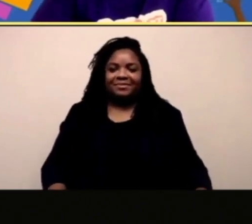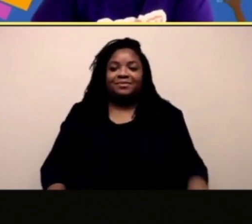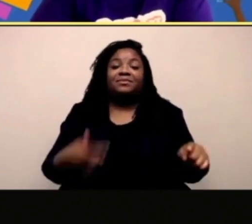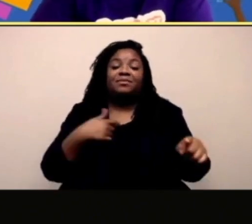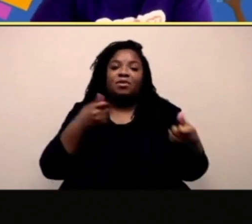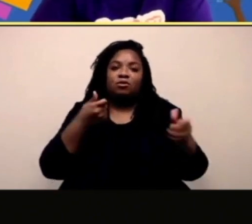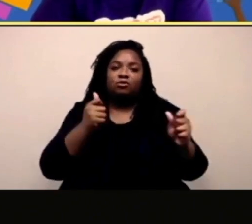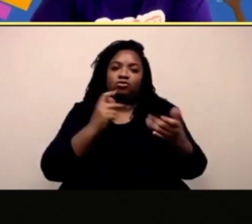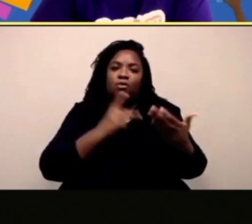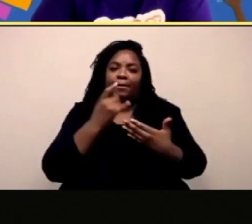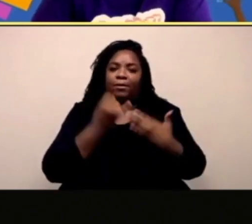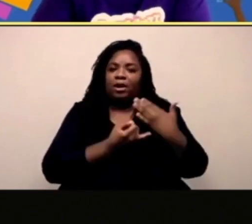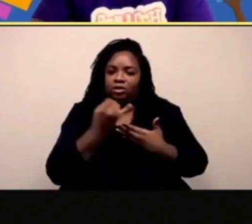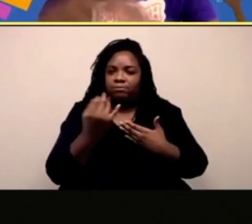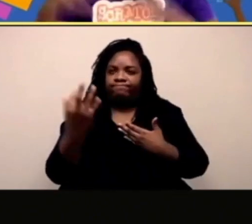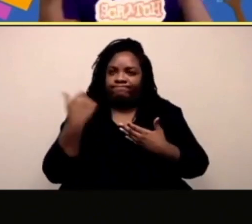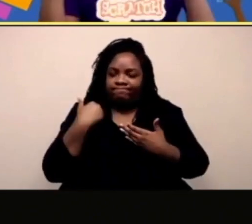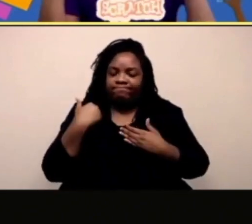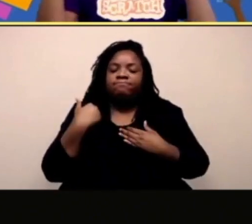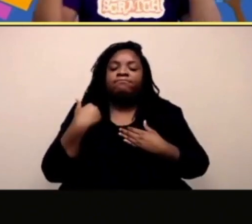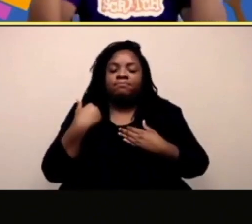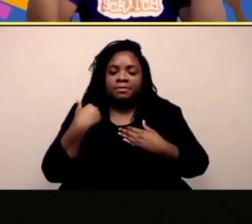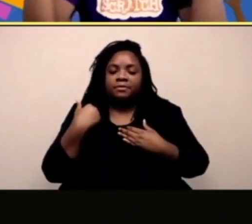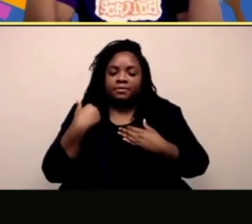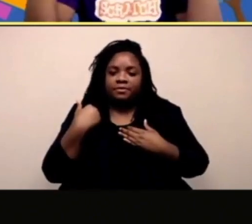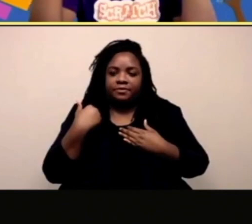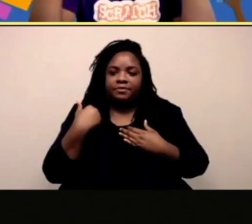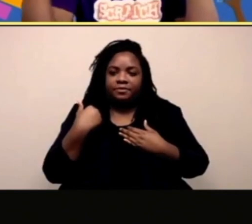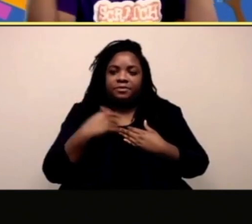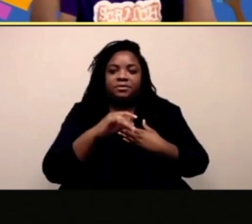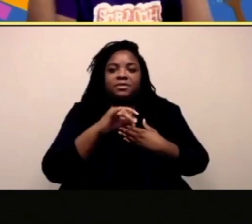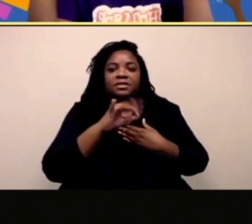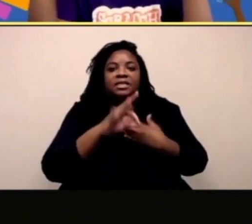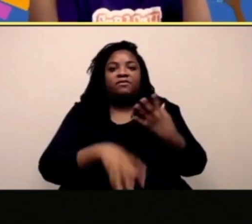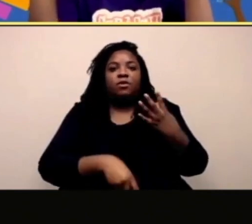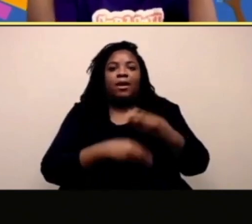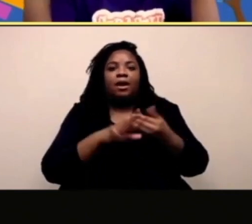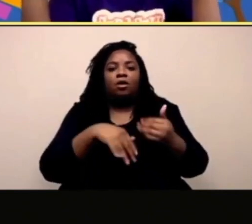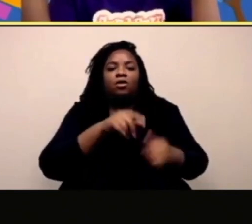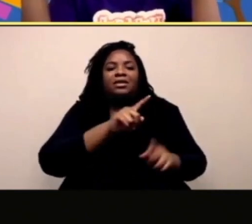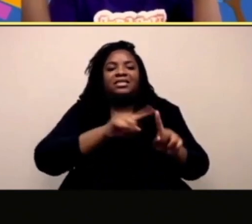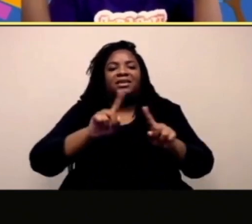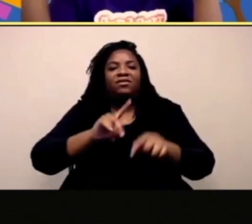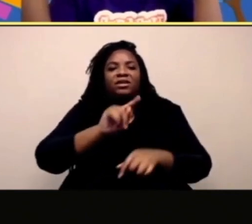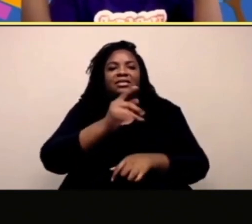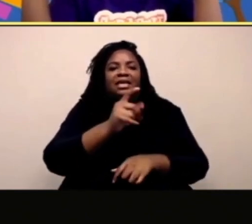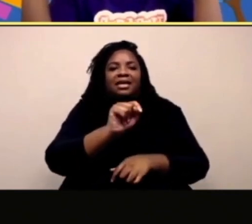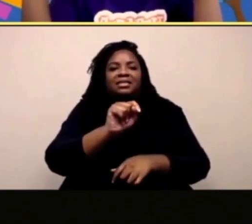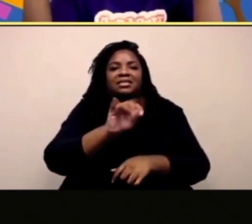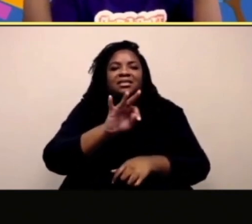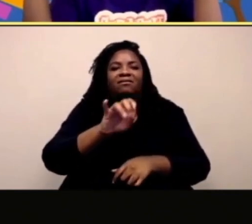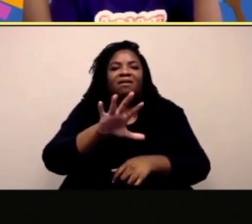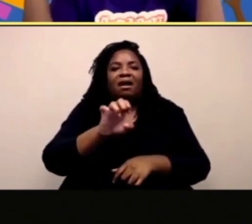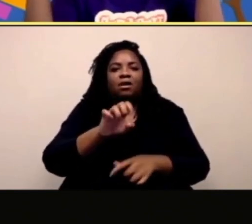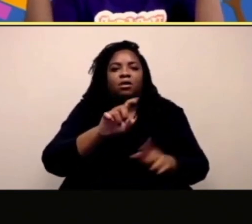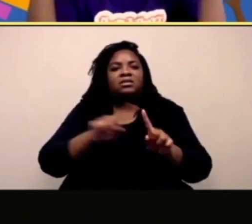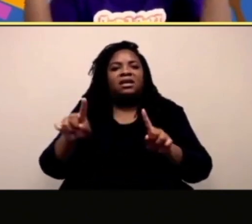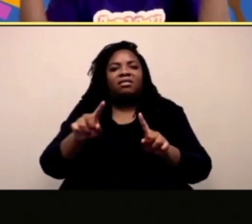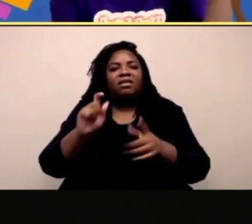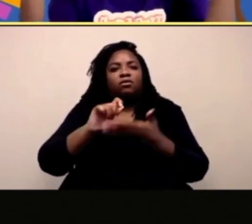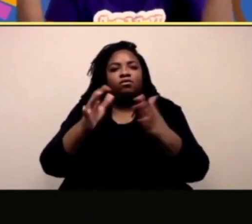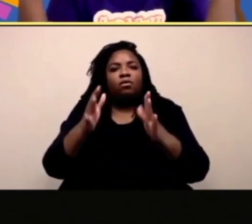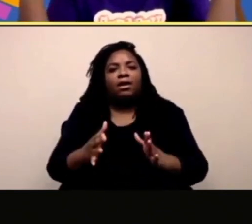trying a project once where if you have all of these different text files from different authors, that you could